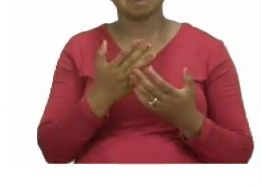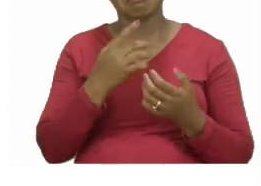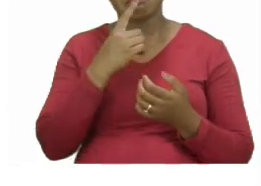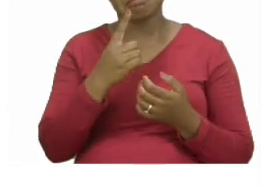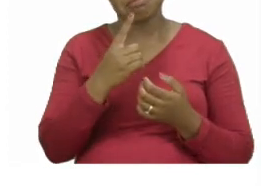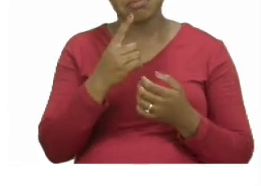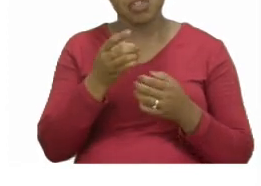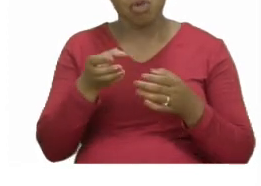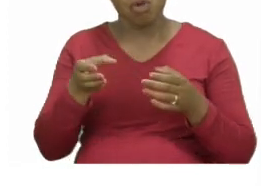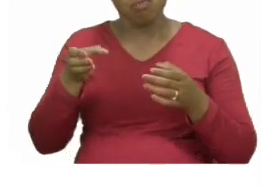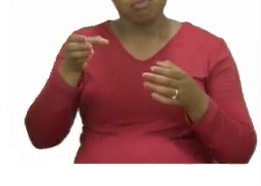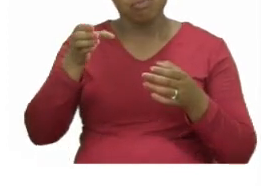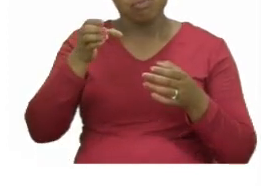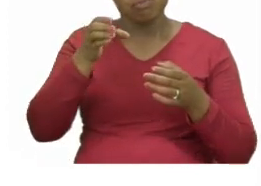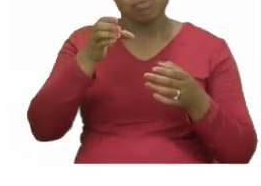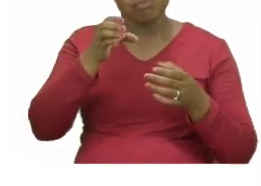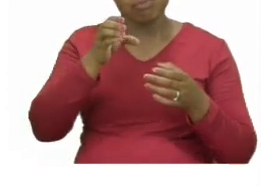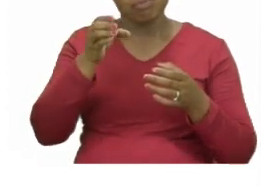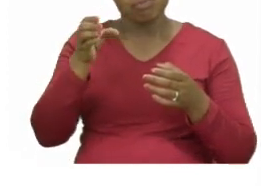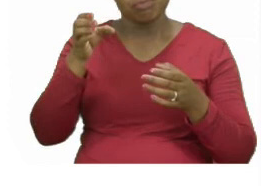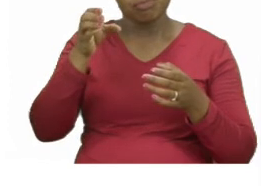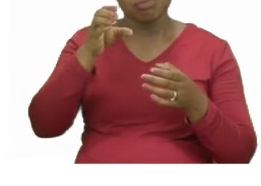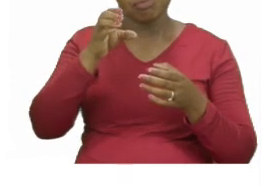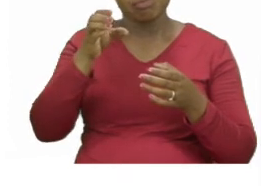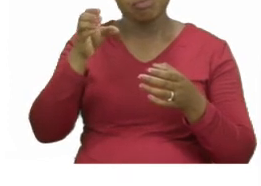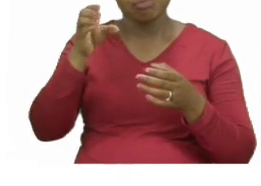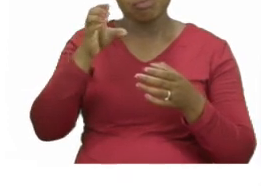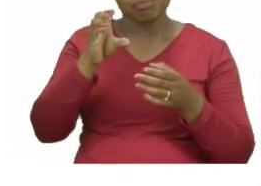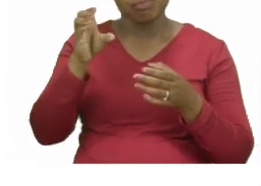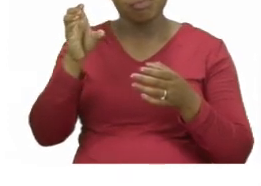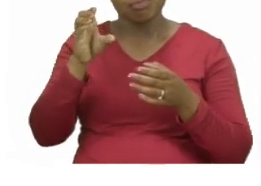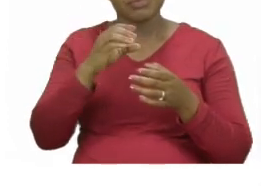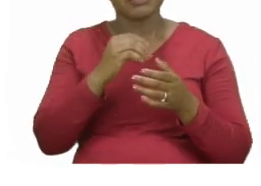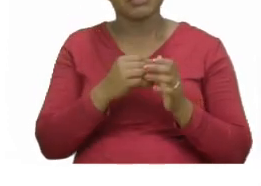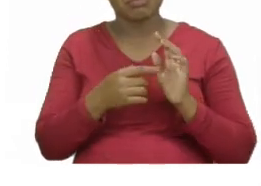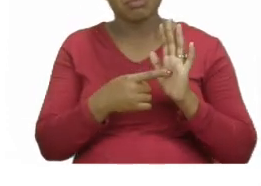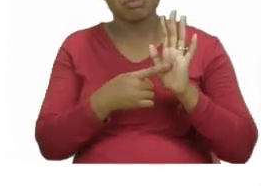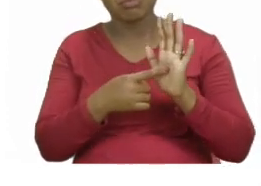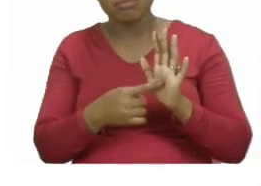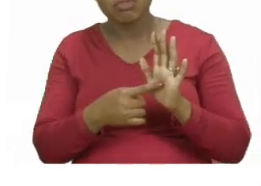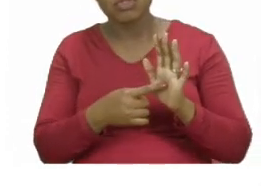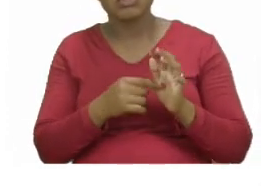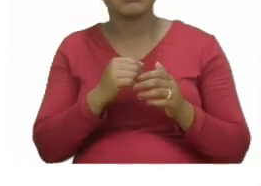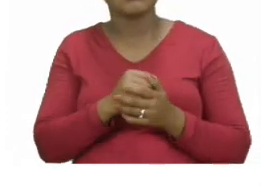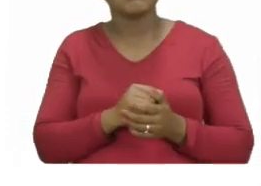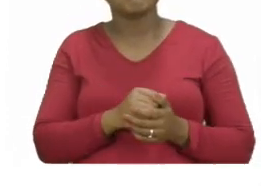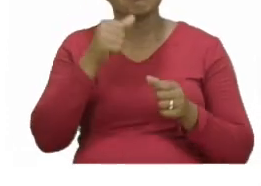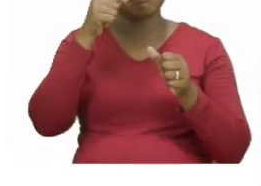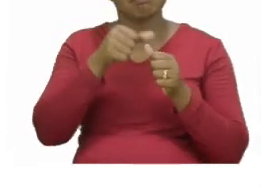the bottles with the given information. Now you will see, boys and girls, there are